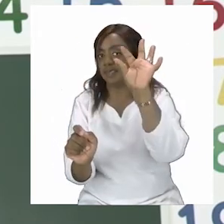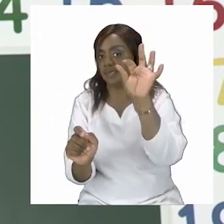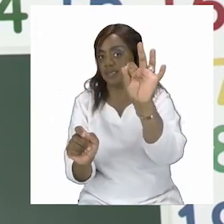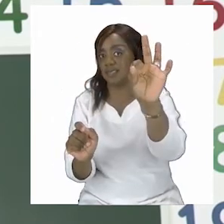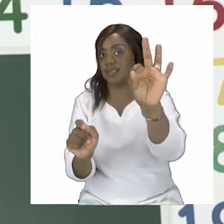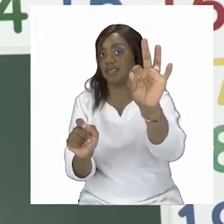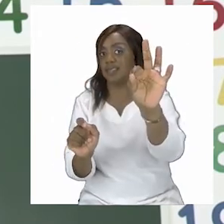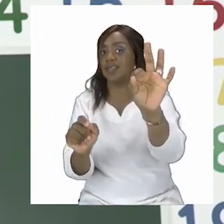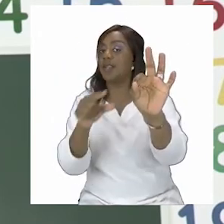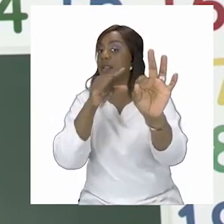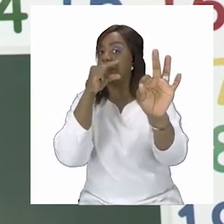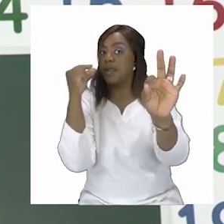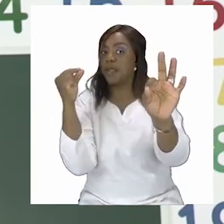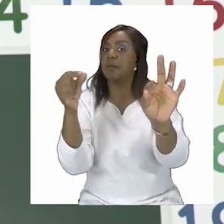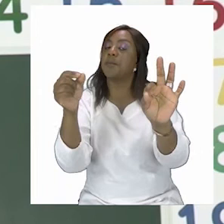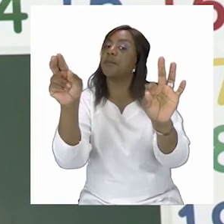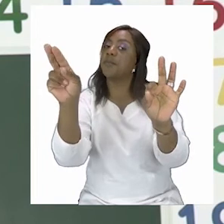very good.